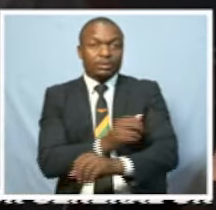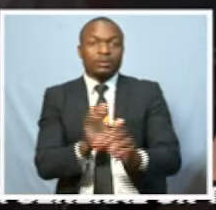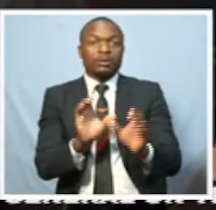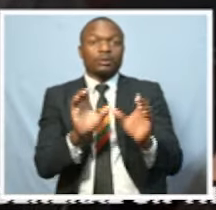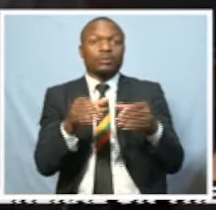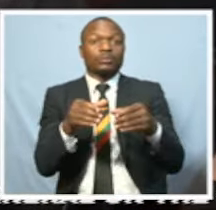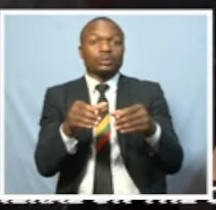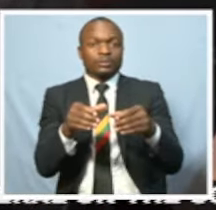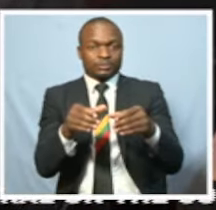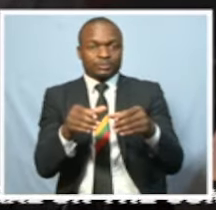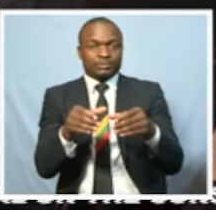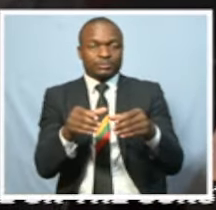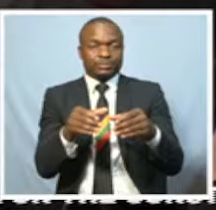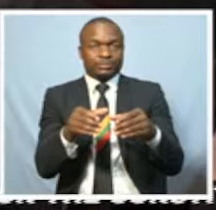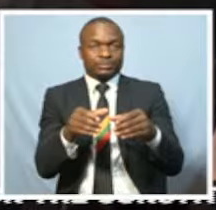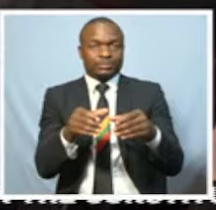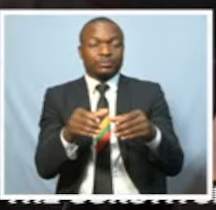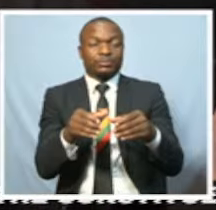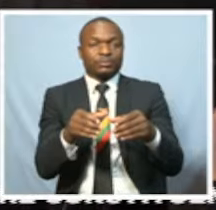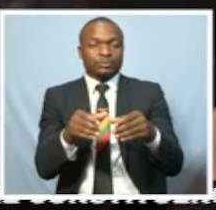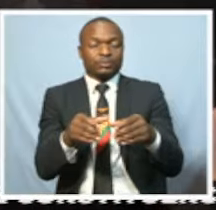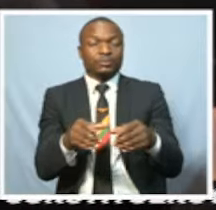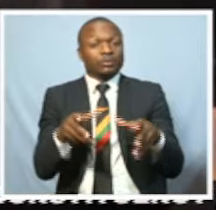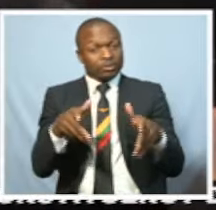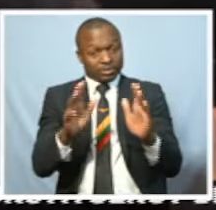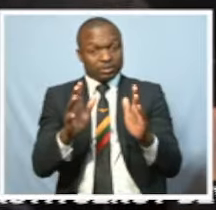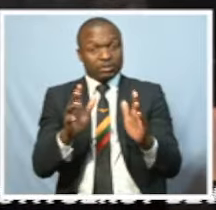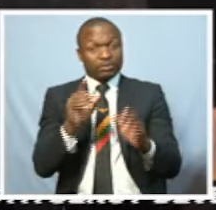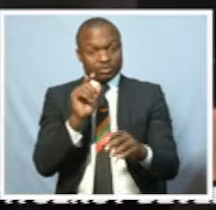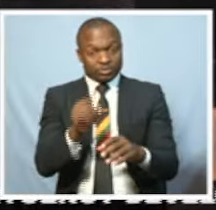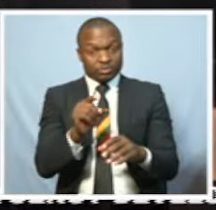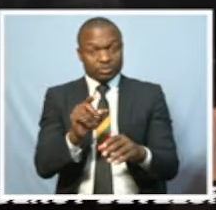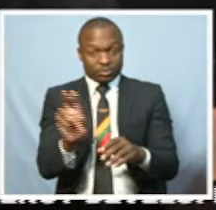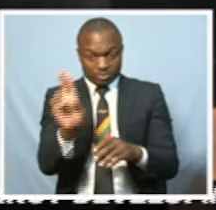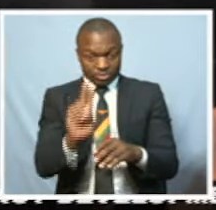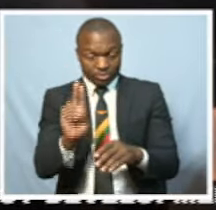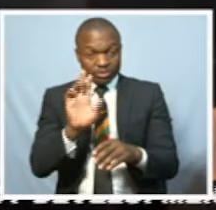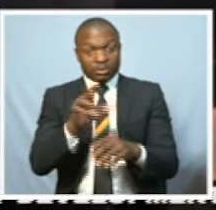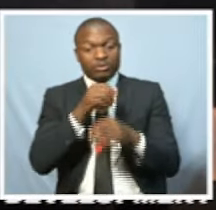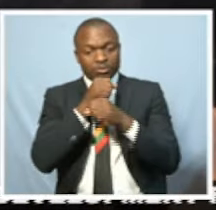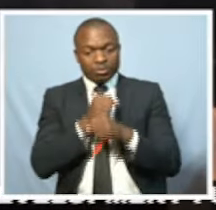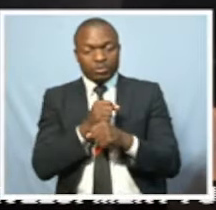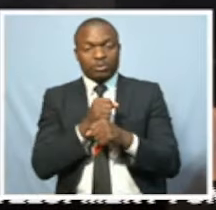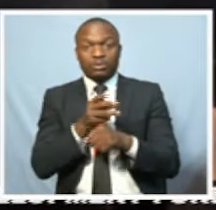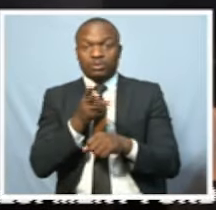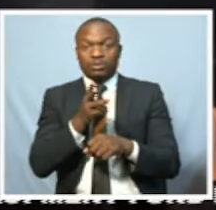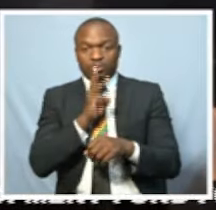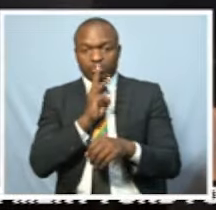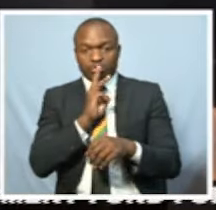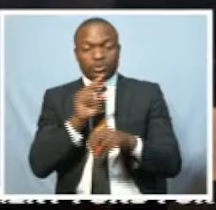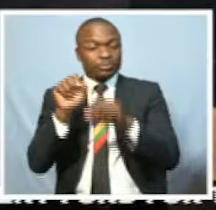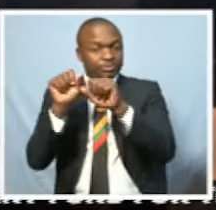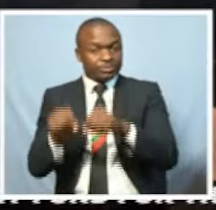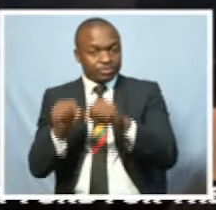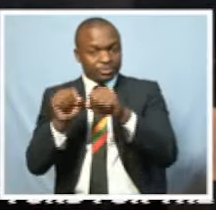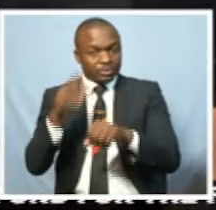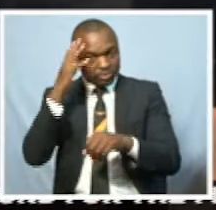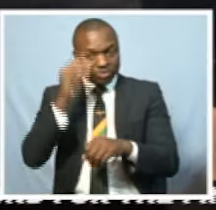local community to mechanize the hand pump, and what did you drill them another borehole